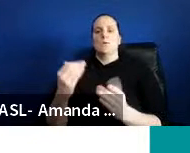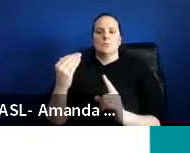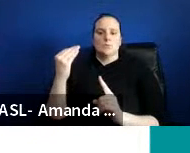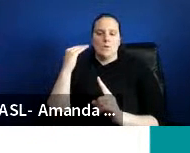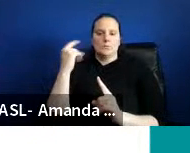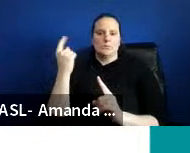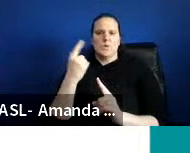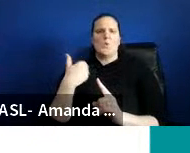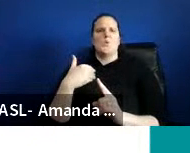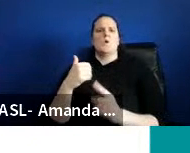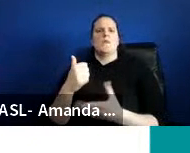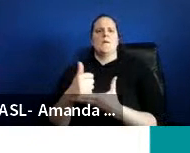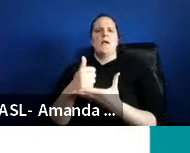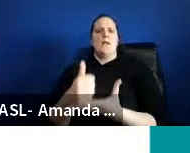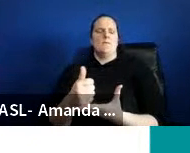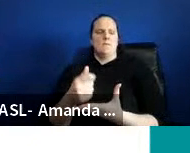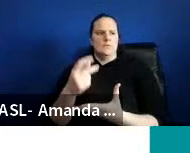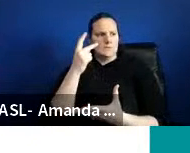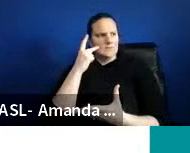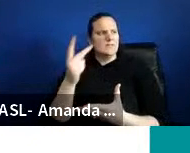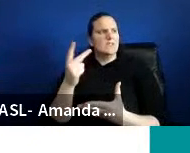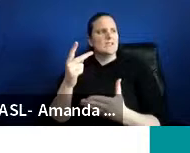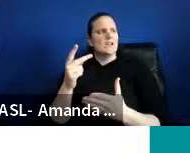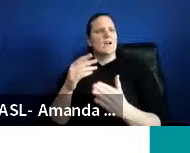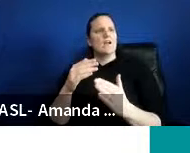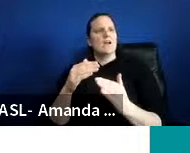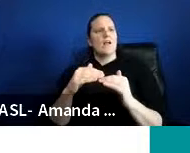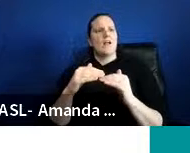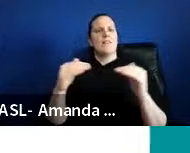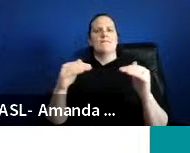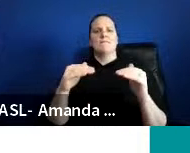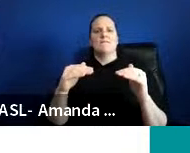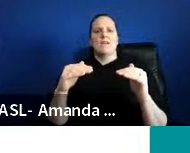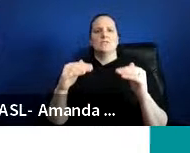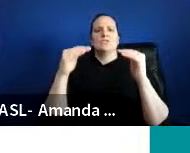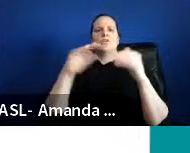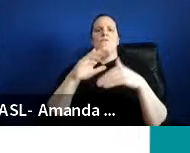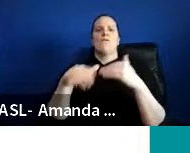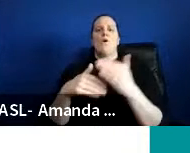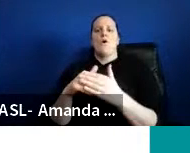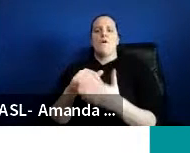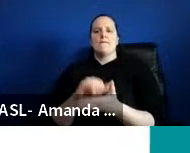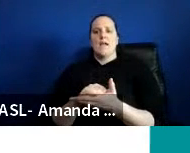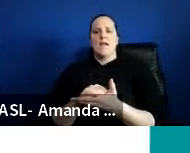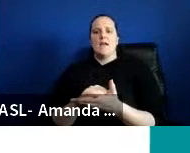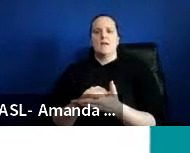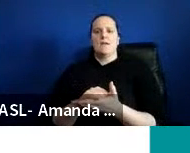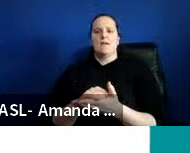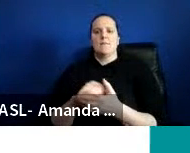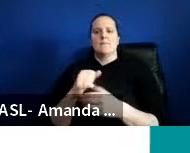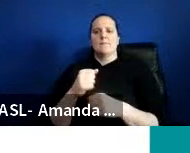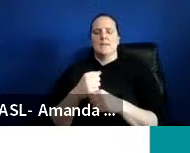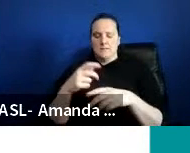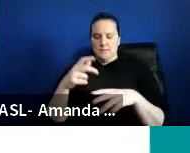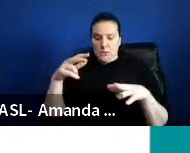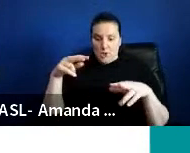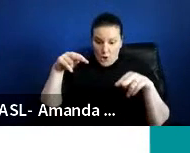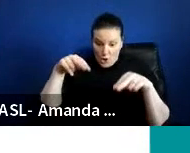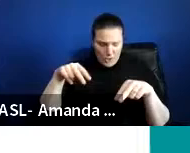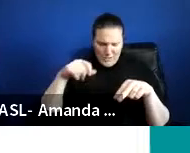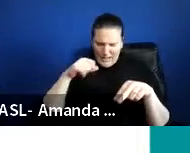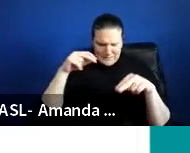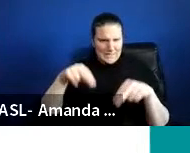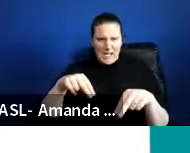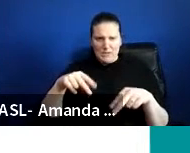say, boy, it would be helpful to see an elevation of all this to be able to, which means looking at it rather than